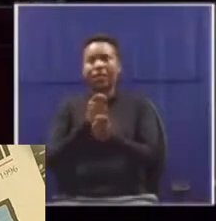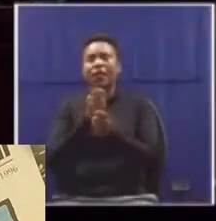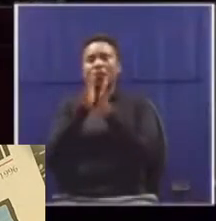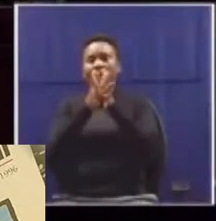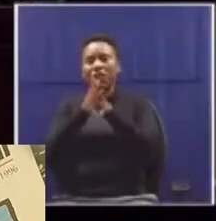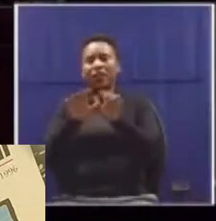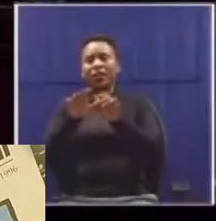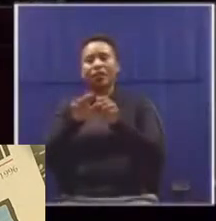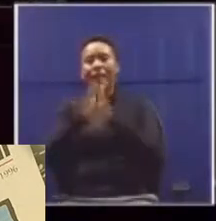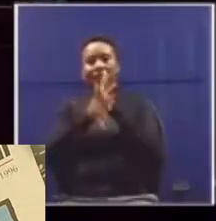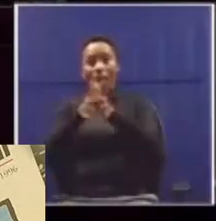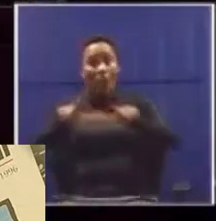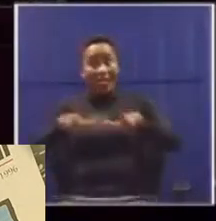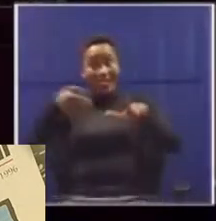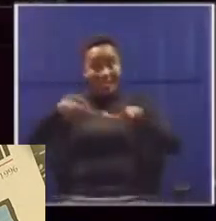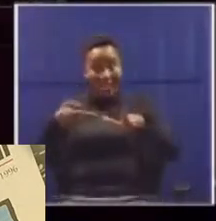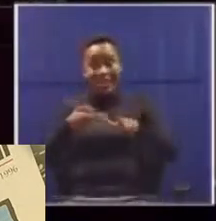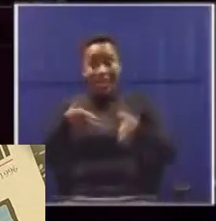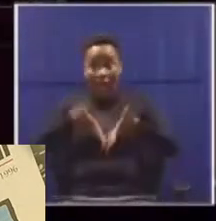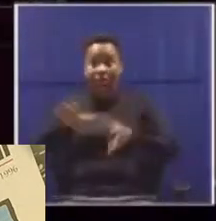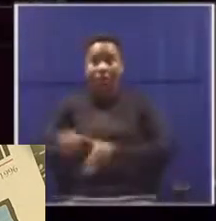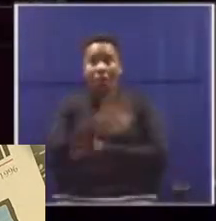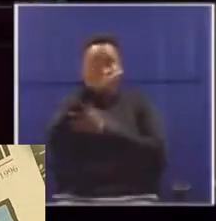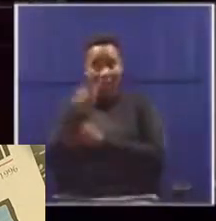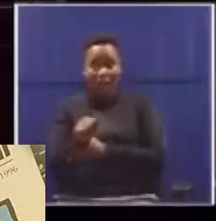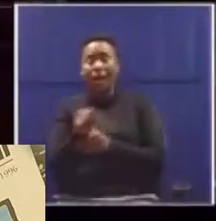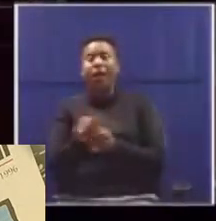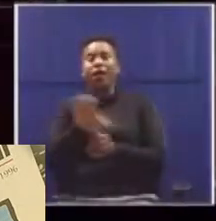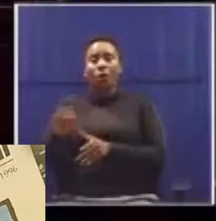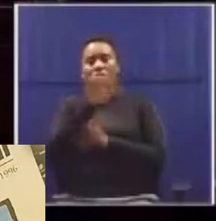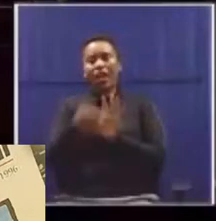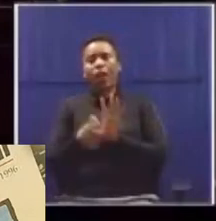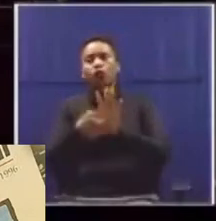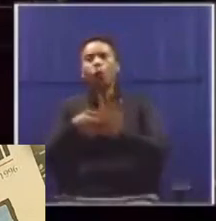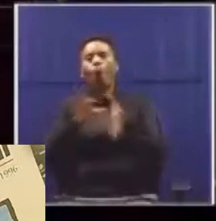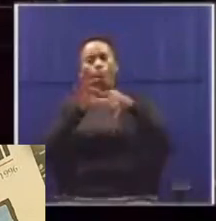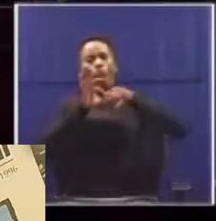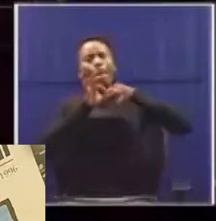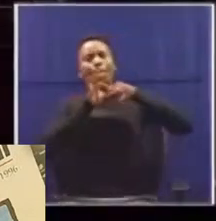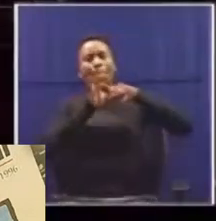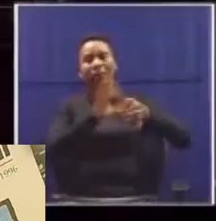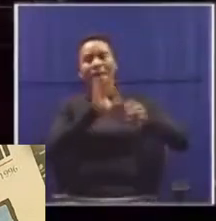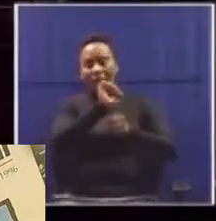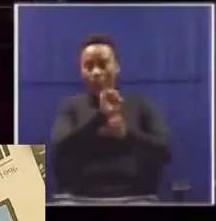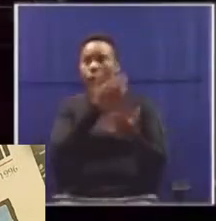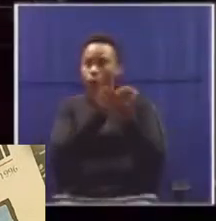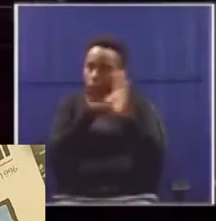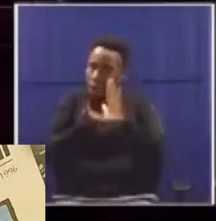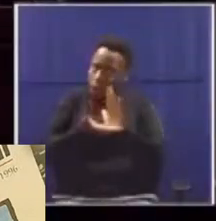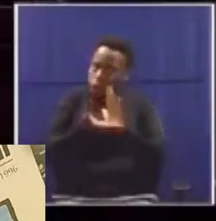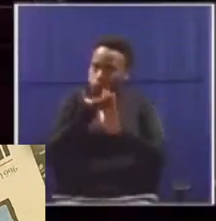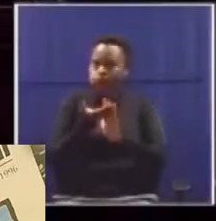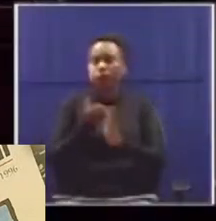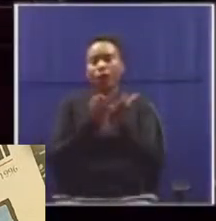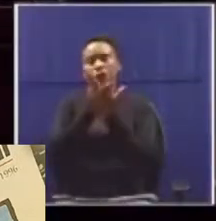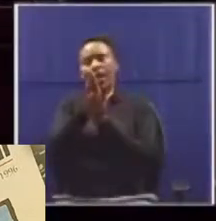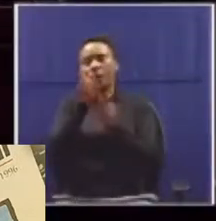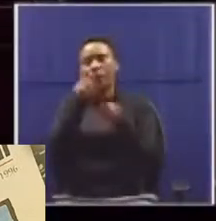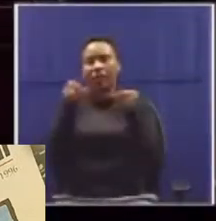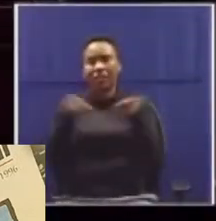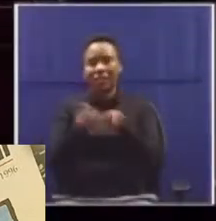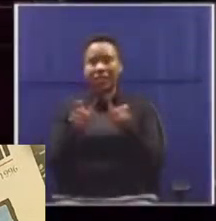South Africa will be demonstrating its commitment to upholding the rights of its citizens